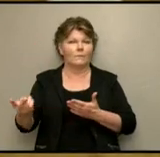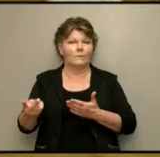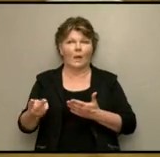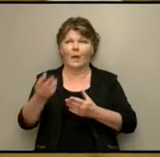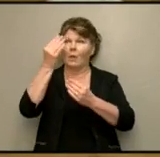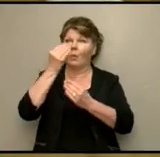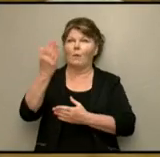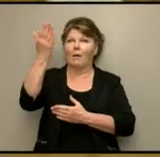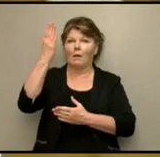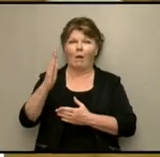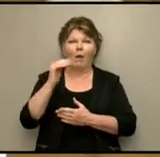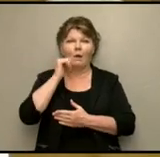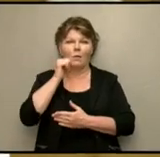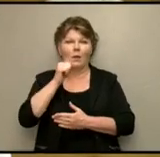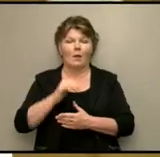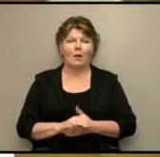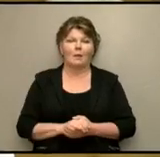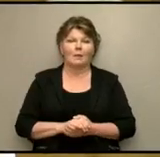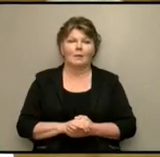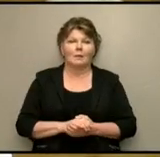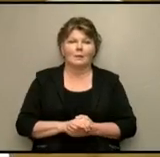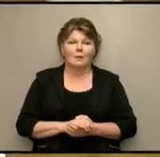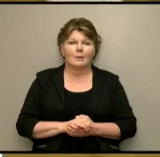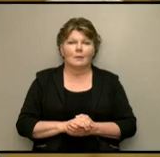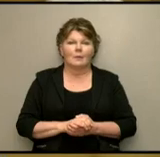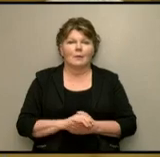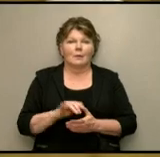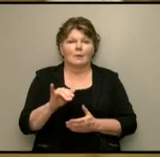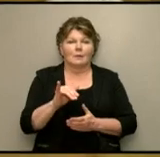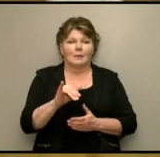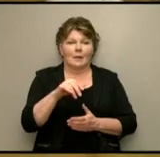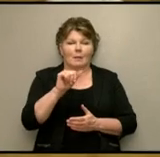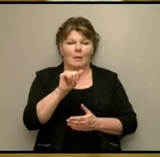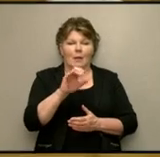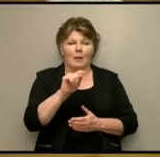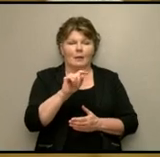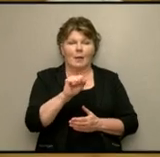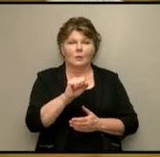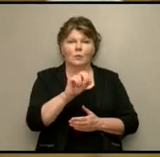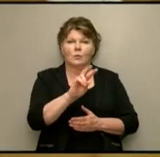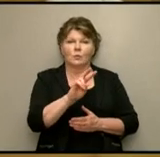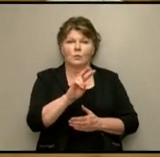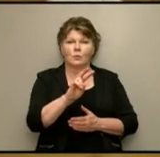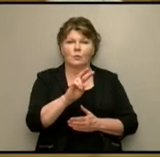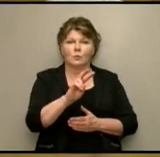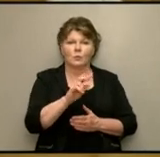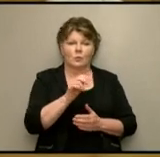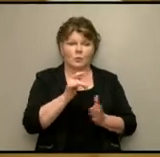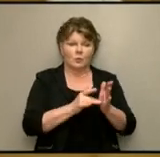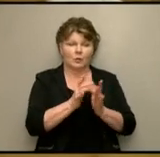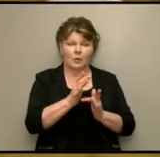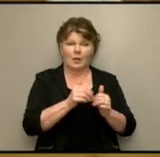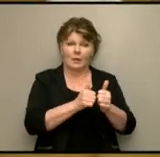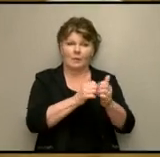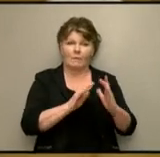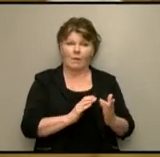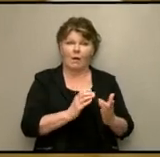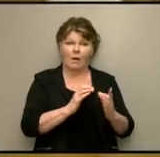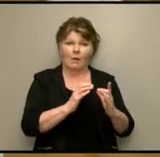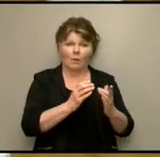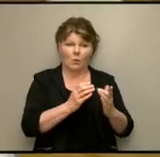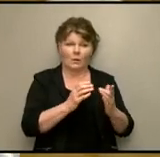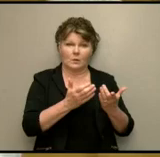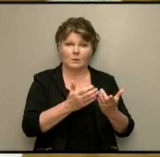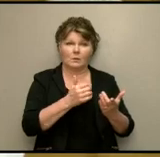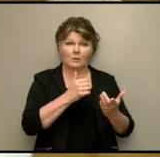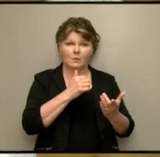day long. It's like the Pentecost of Acts 2. Jesus' followers weren't working at qualifying for the Holy